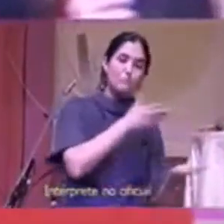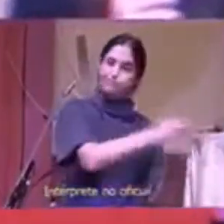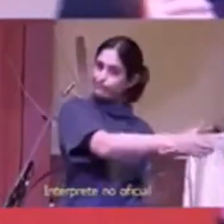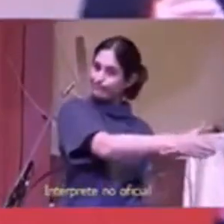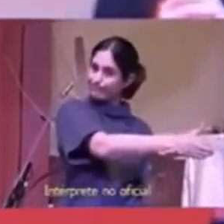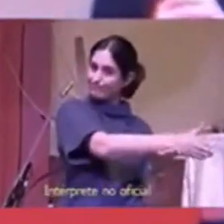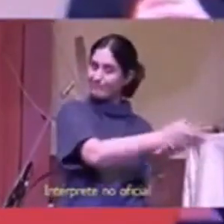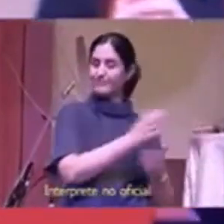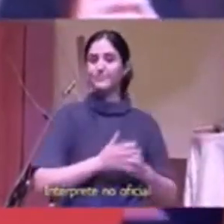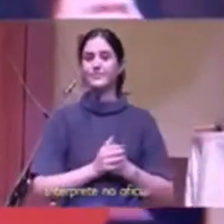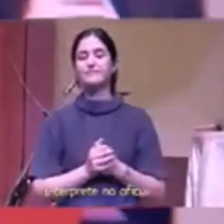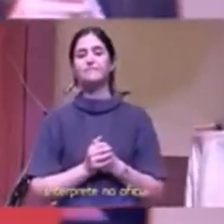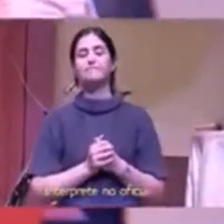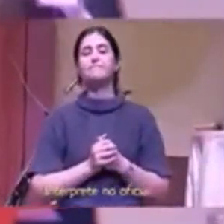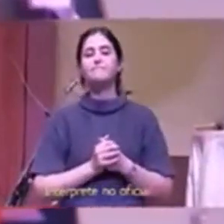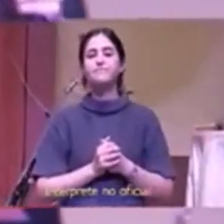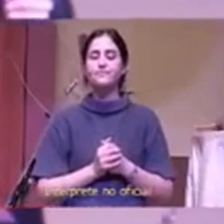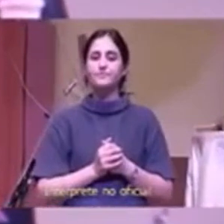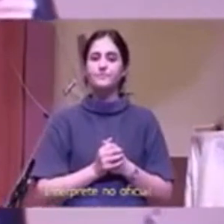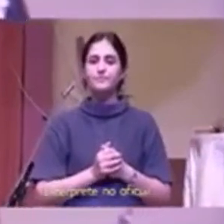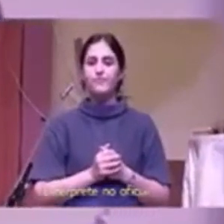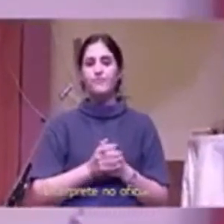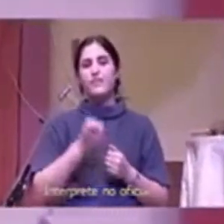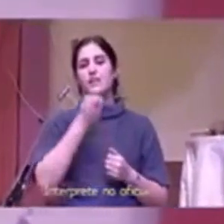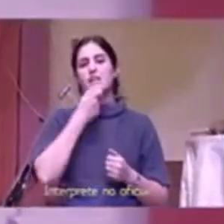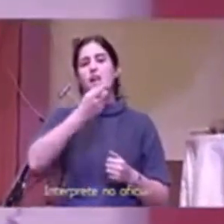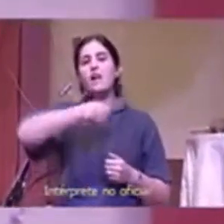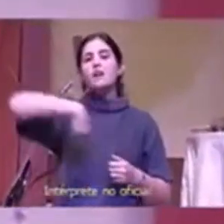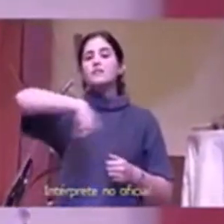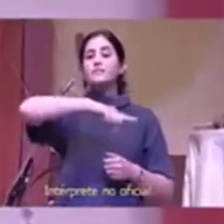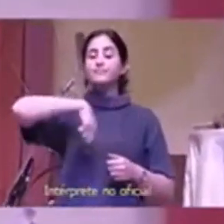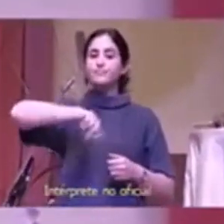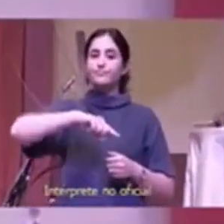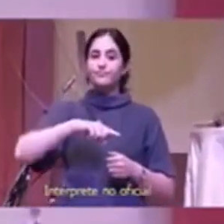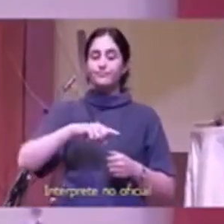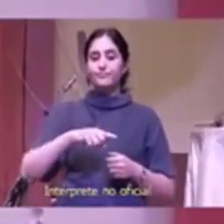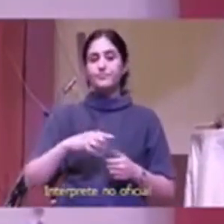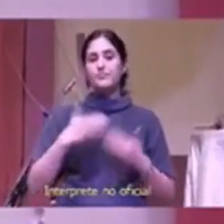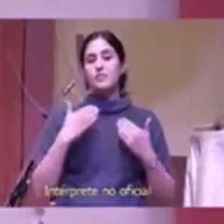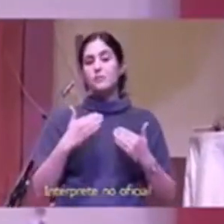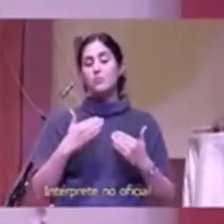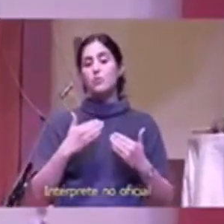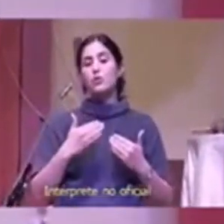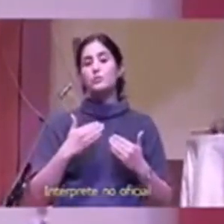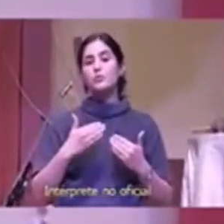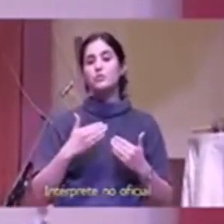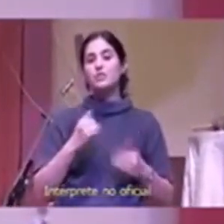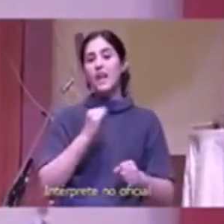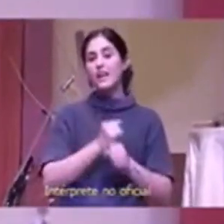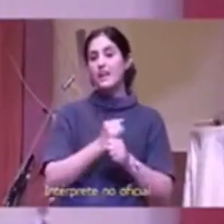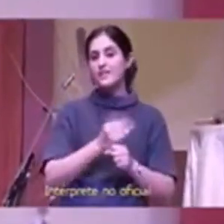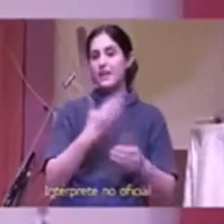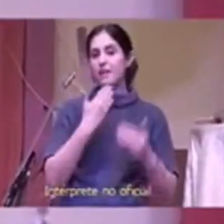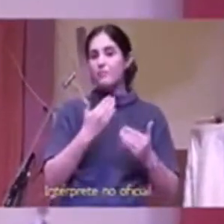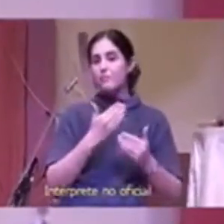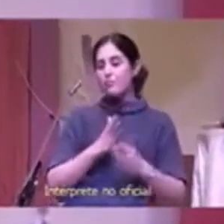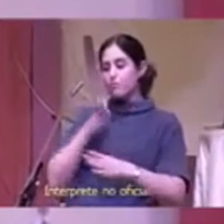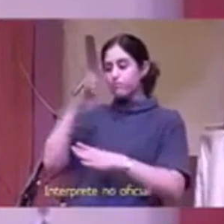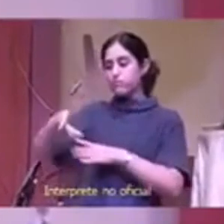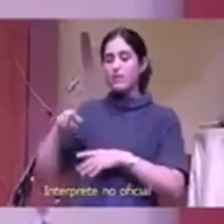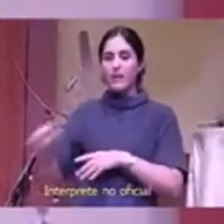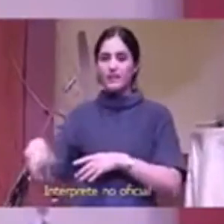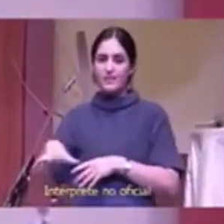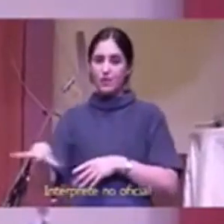as a church light up that lingering shadow? Como iglesia brillarían en esa sombra. Would you have a heart for the